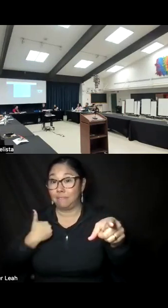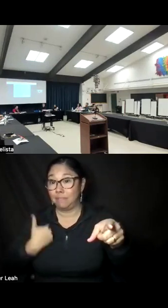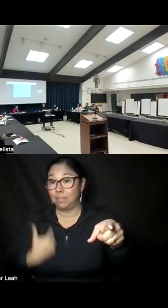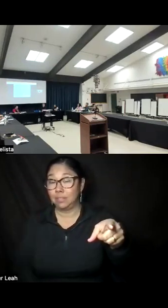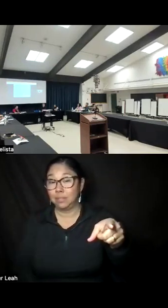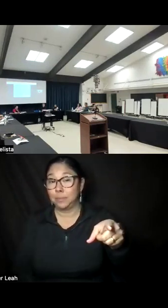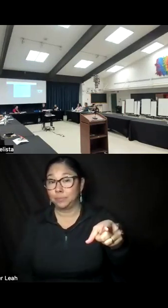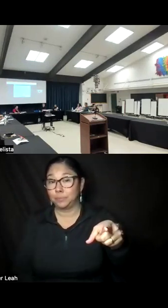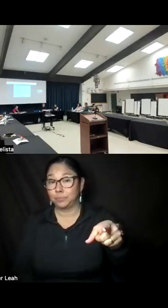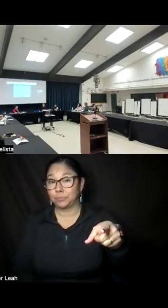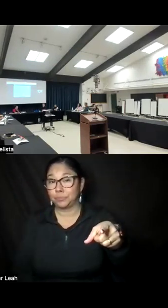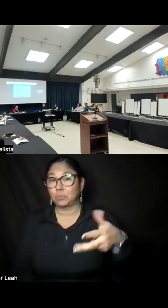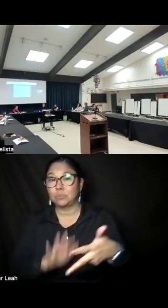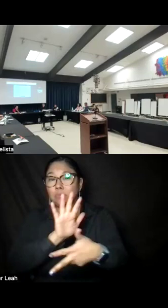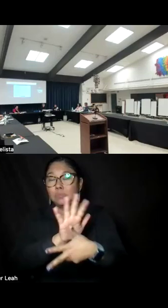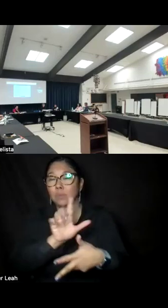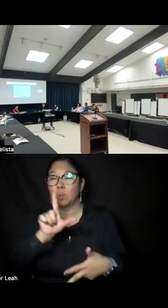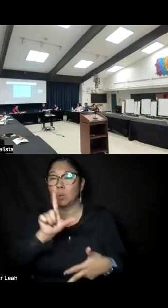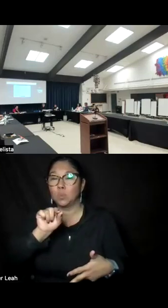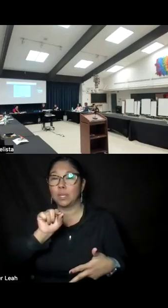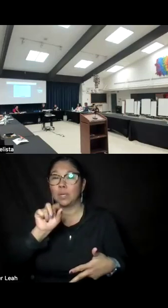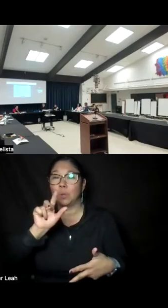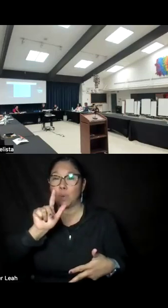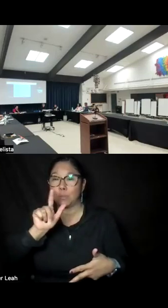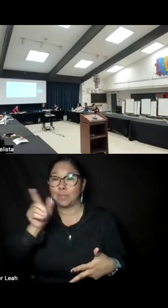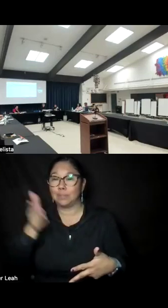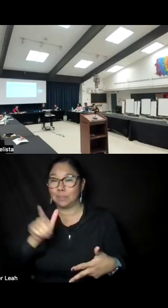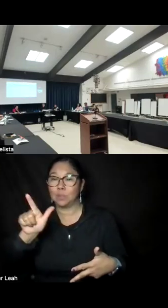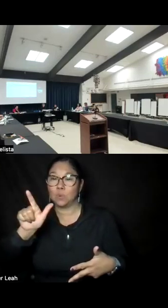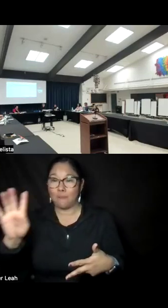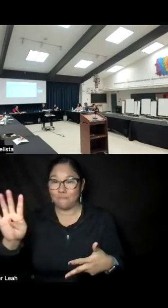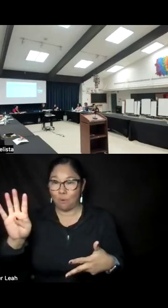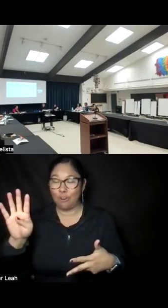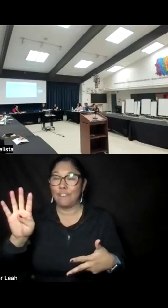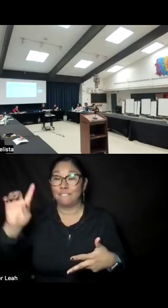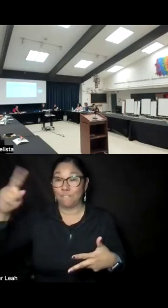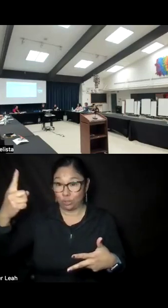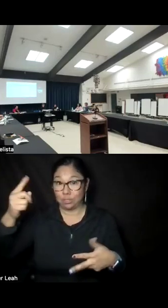Go ahead, let's start with the 23-24 and we'll work backwards.